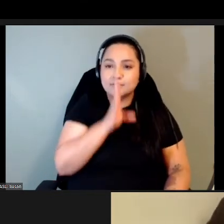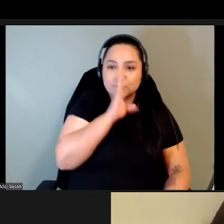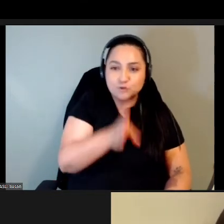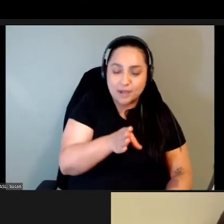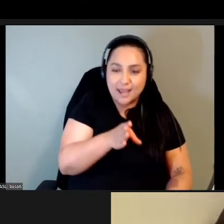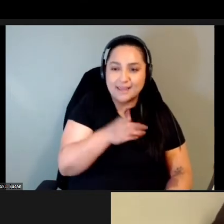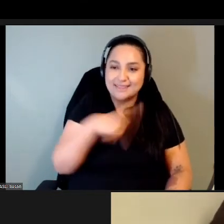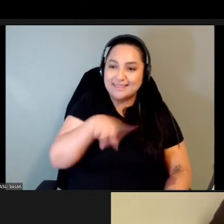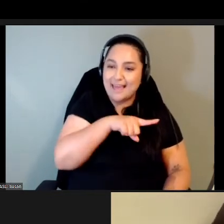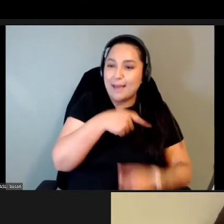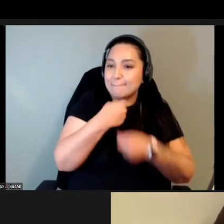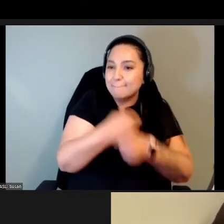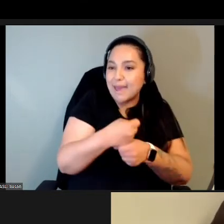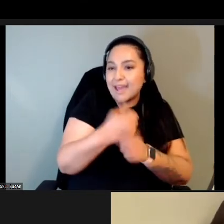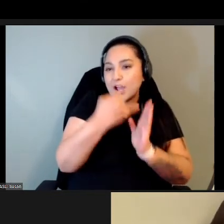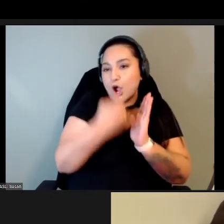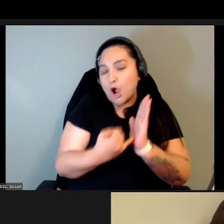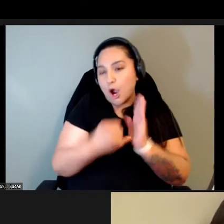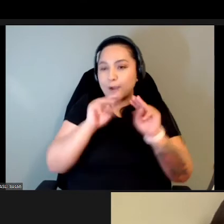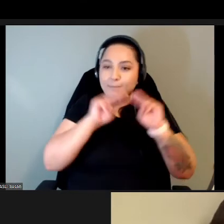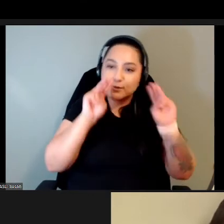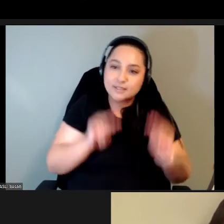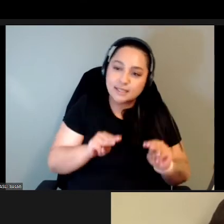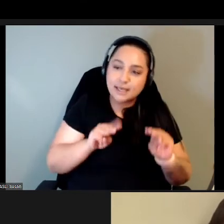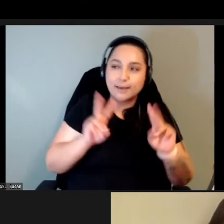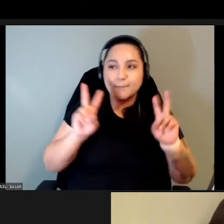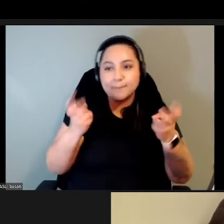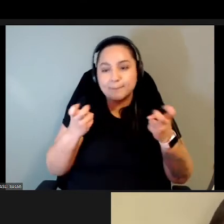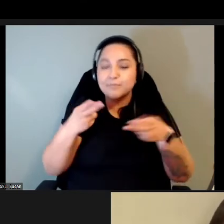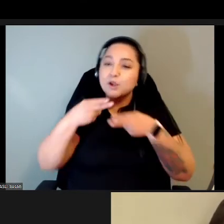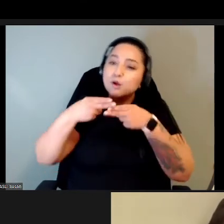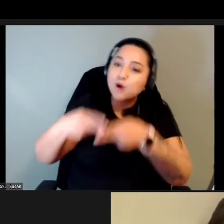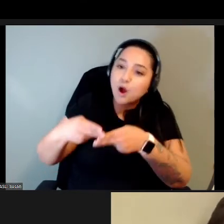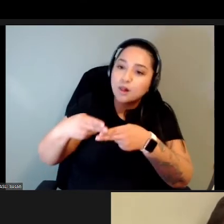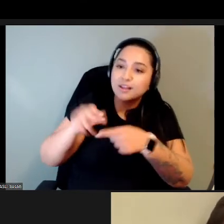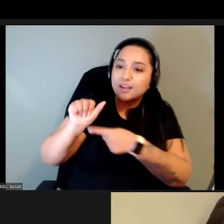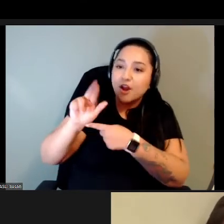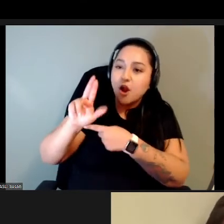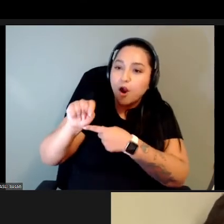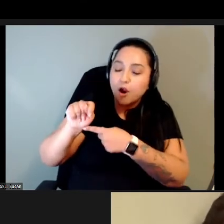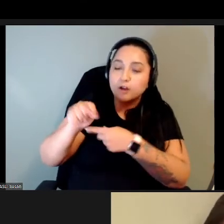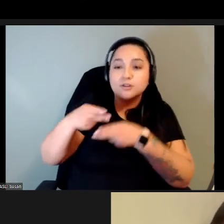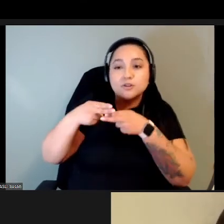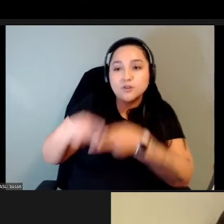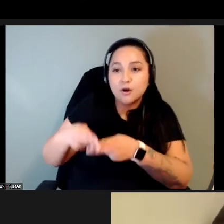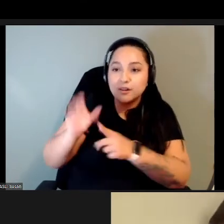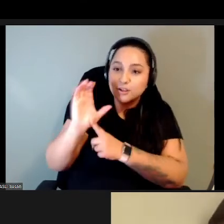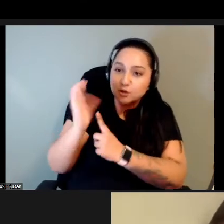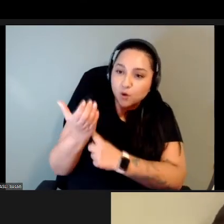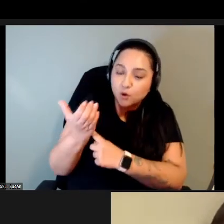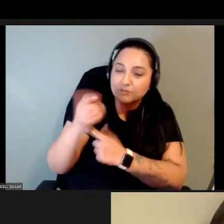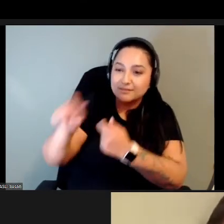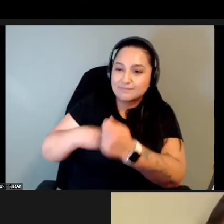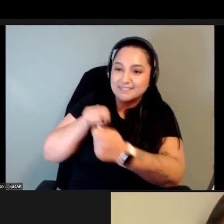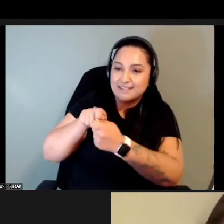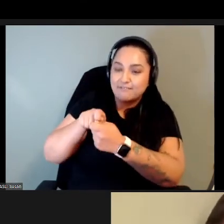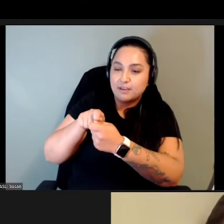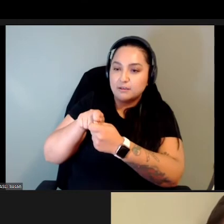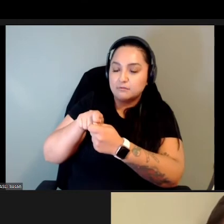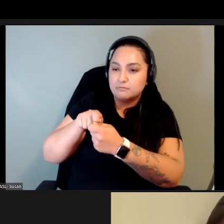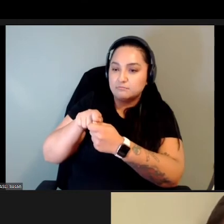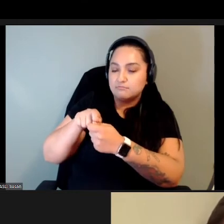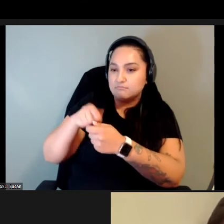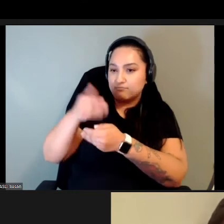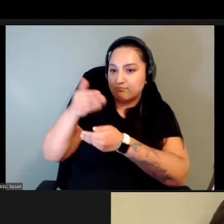these big museums, or calling art or culture to very specific certain practices. And we need to rethink